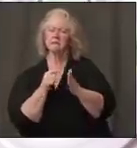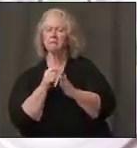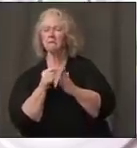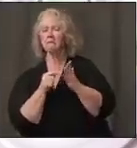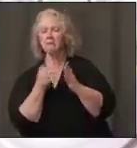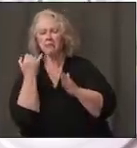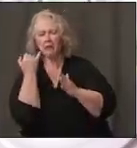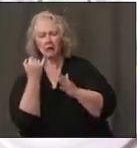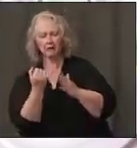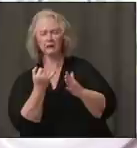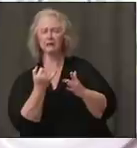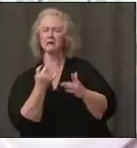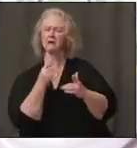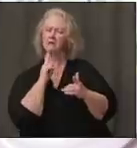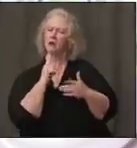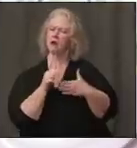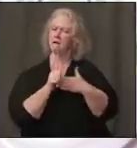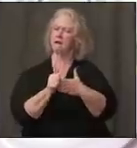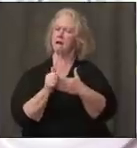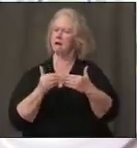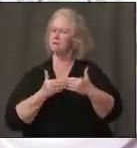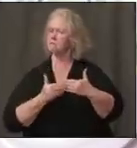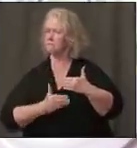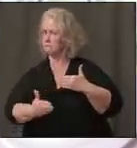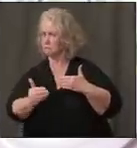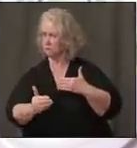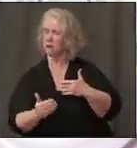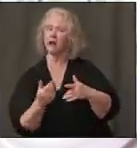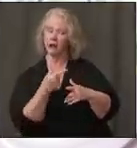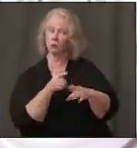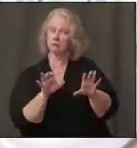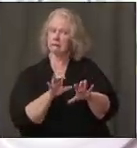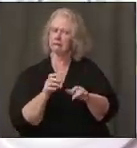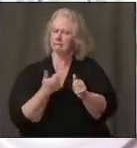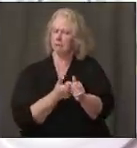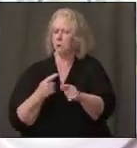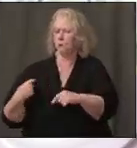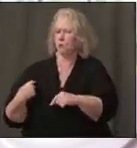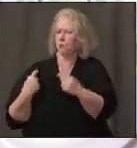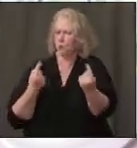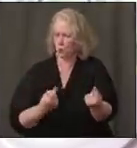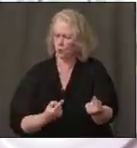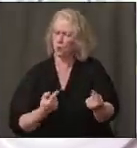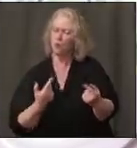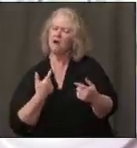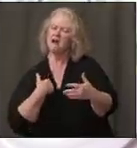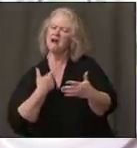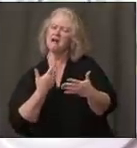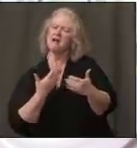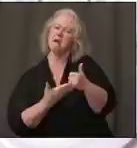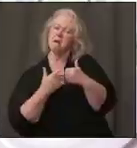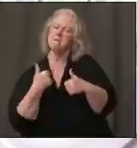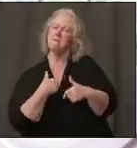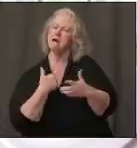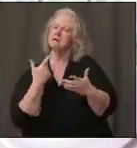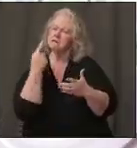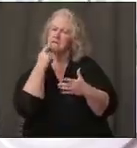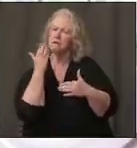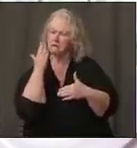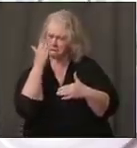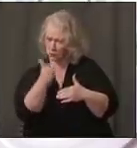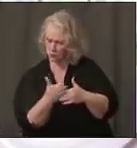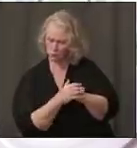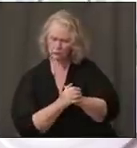is guiding you and your team, and in what we can look towards as we head into the summer and the fall. It's going to be